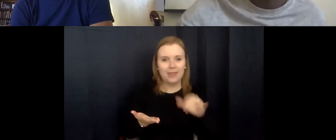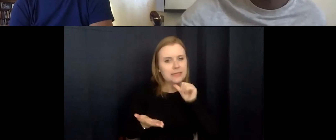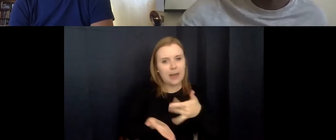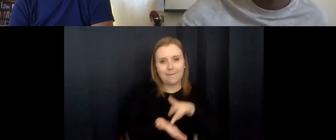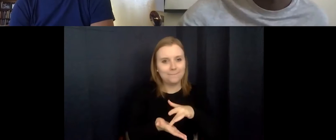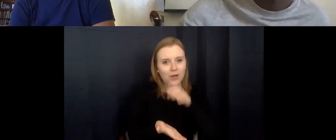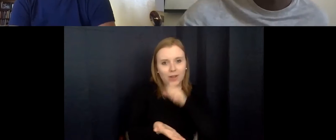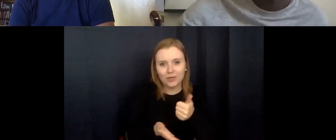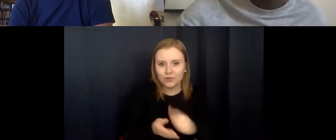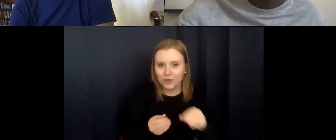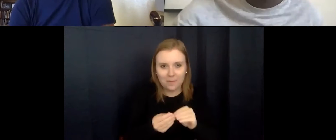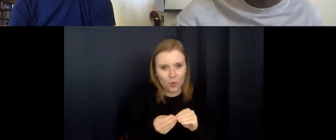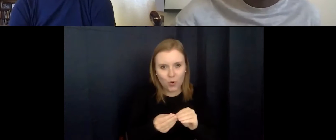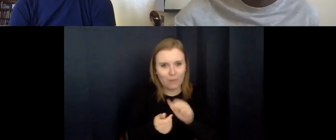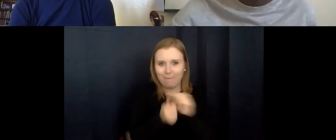anymore. I'm